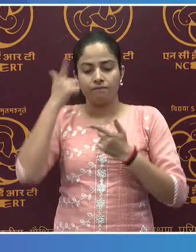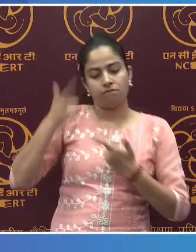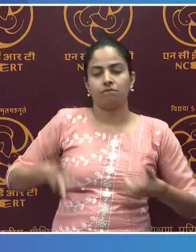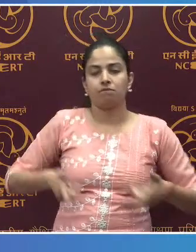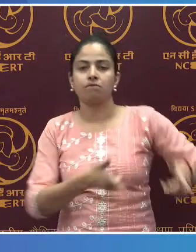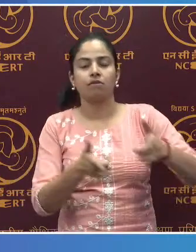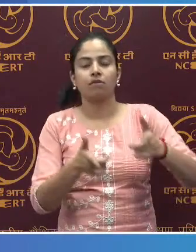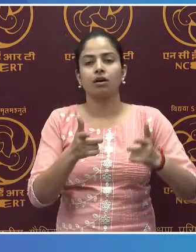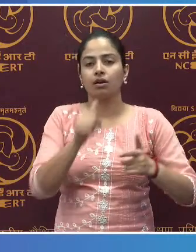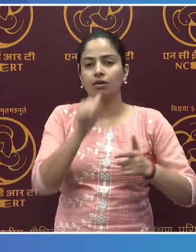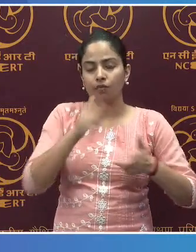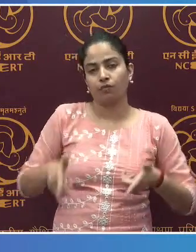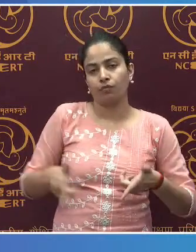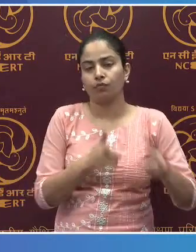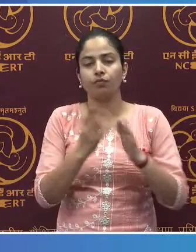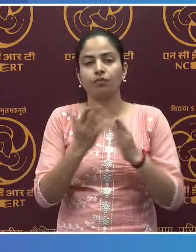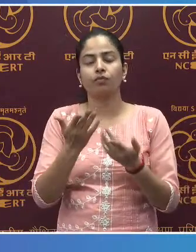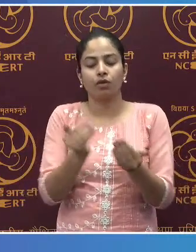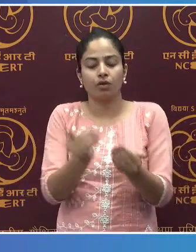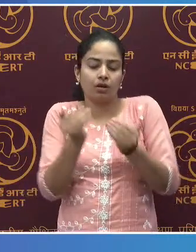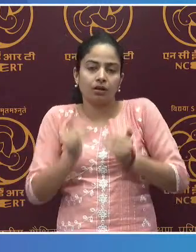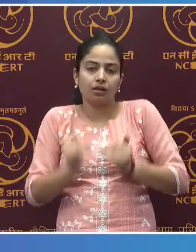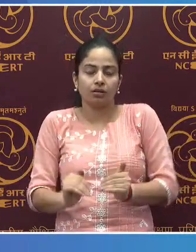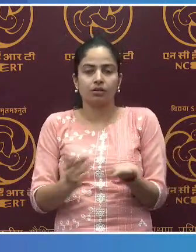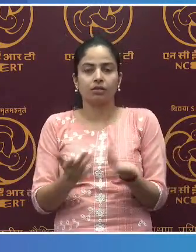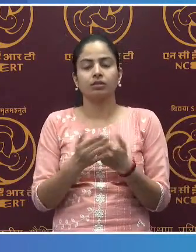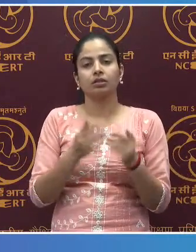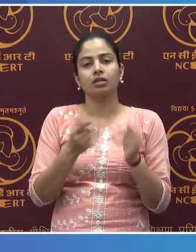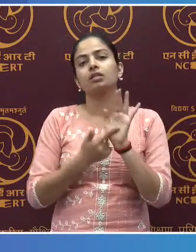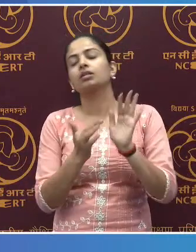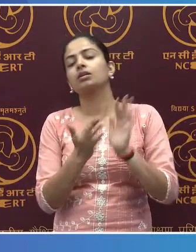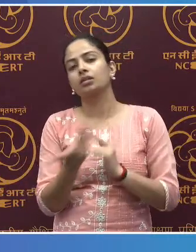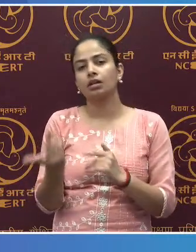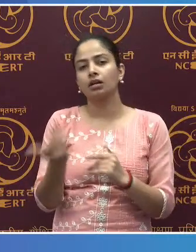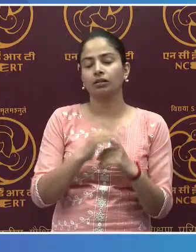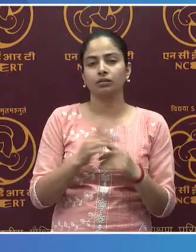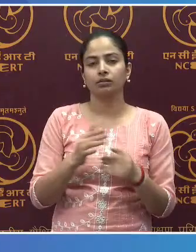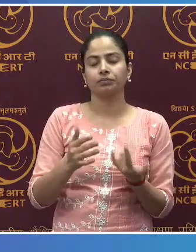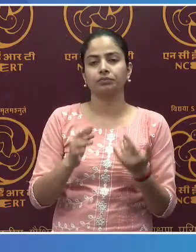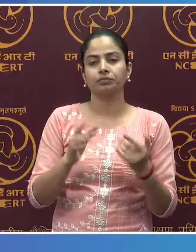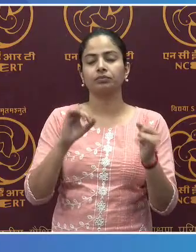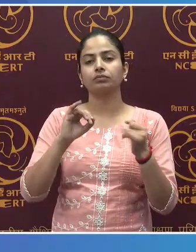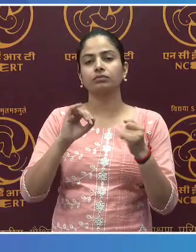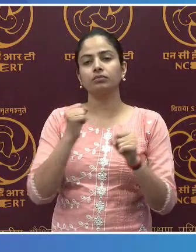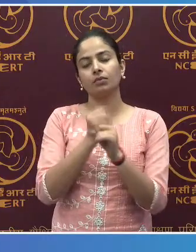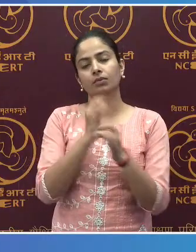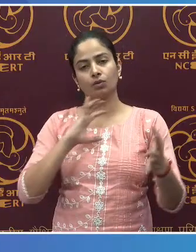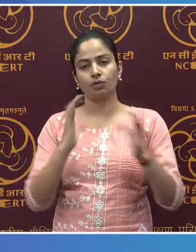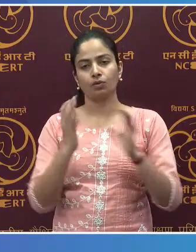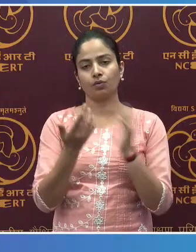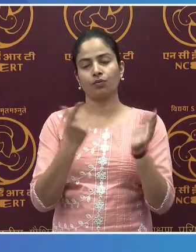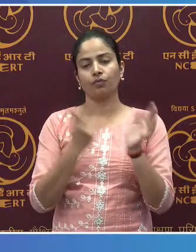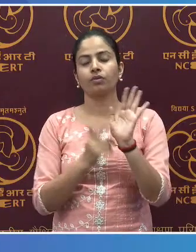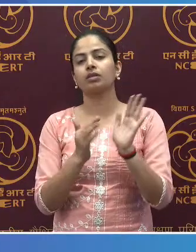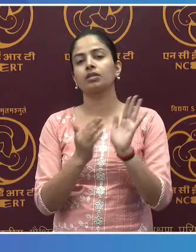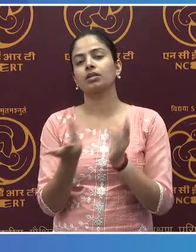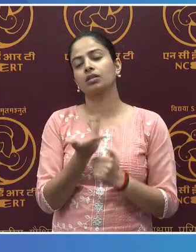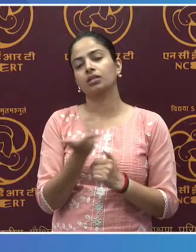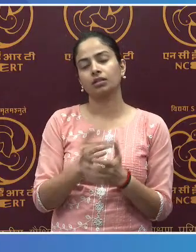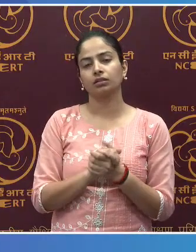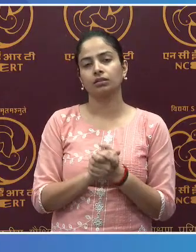river flows from the upland that comes in the downside. It reflects the certain geographical phenomena. These are the geographical phenomena that